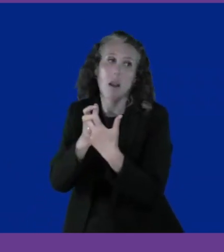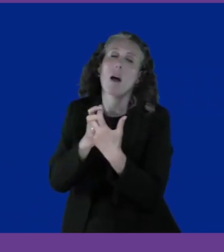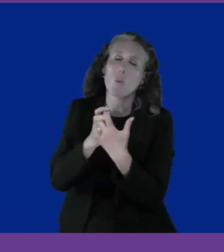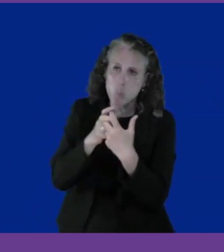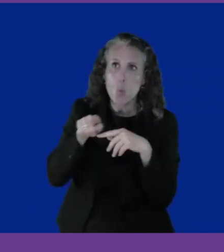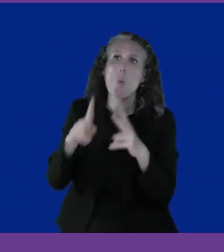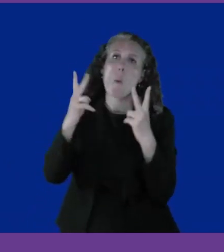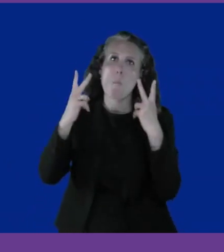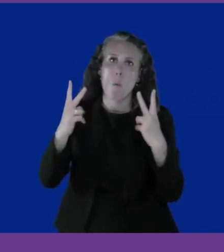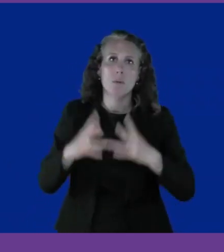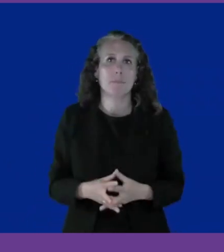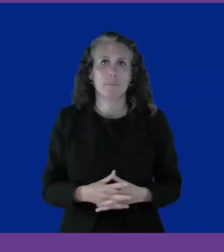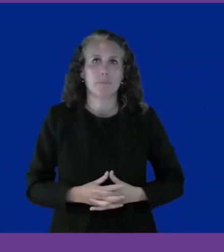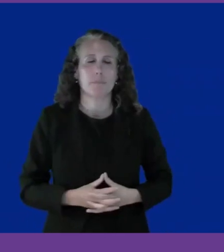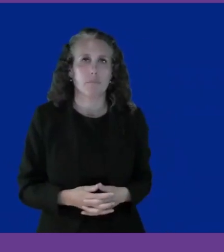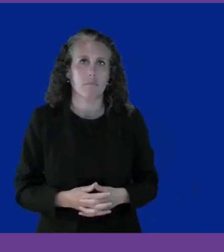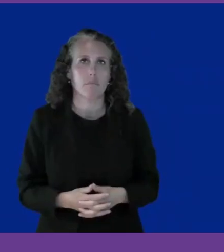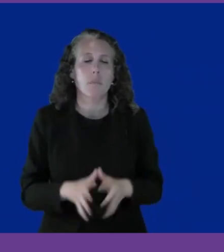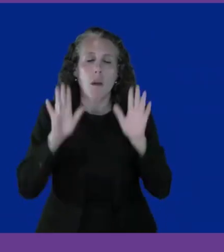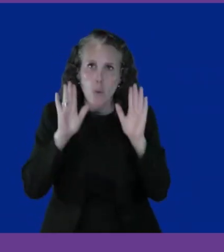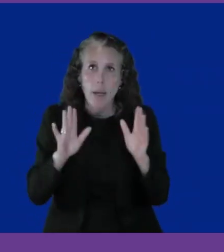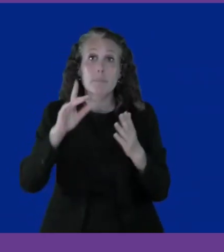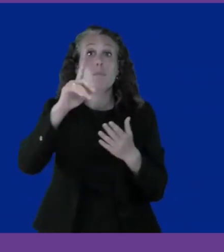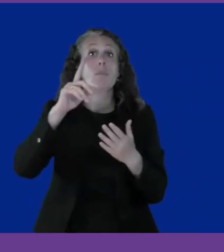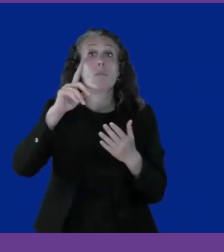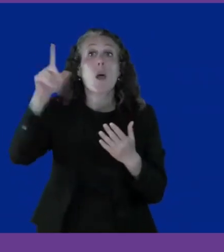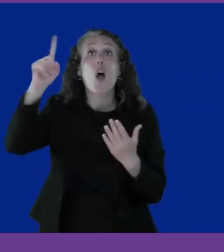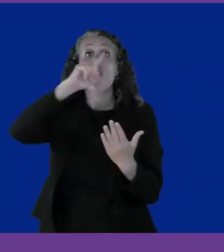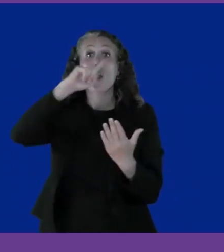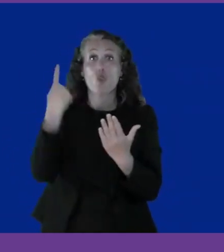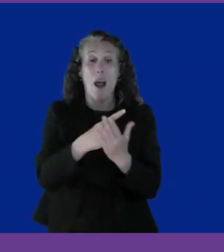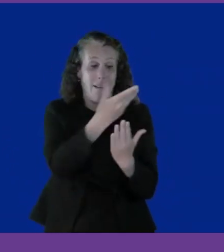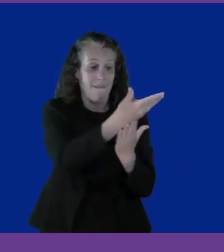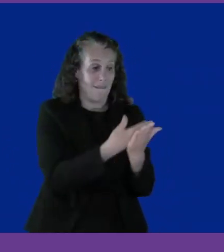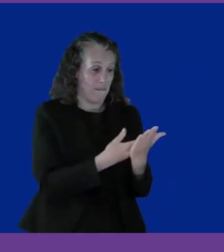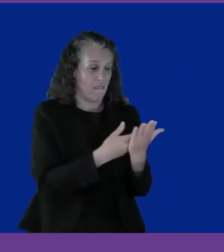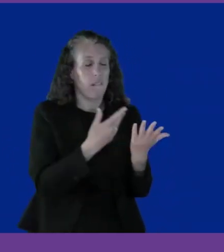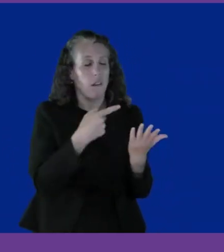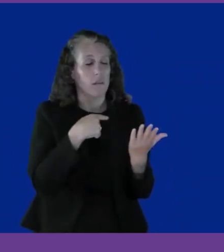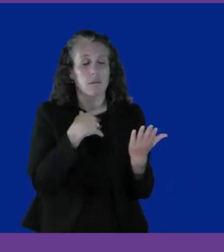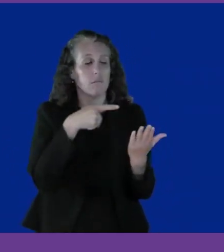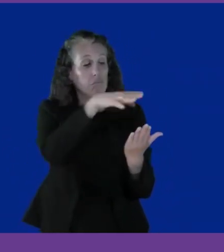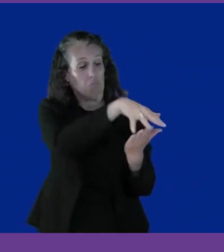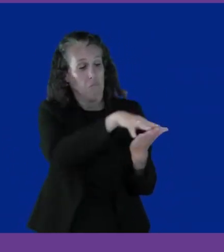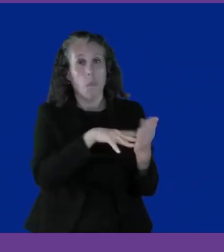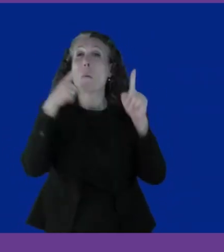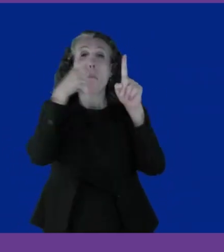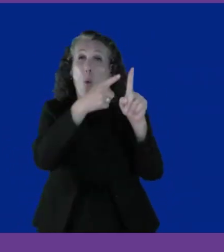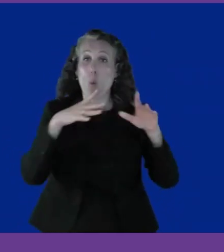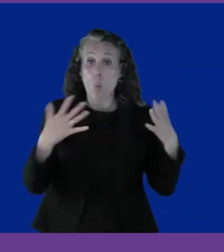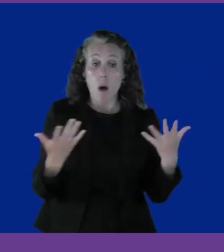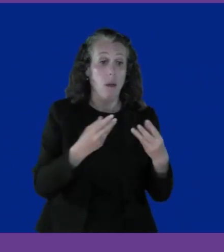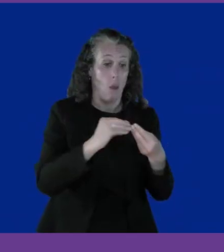very important. At the end, when you look to the directive, in summary, it requires that products